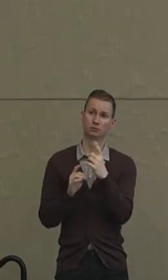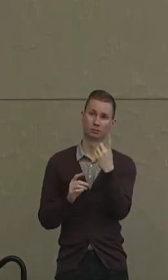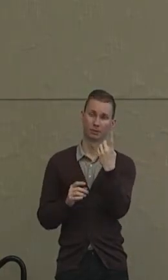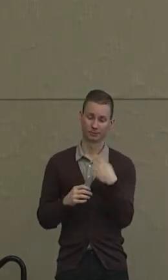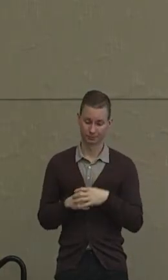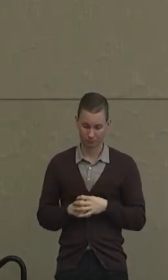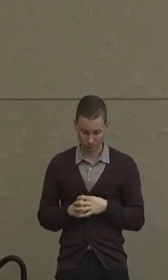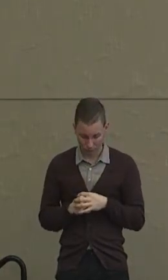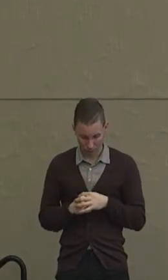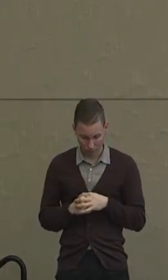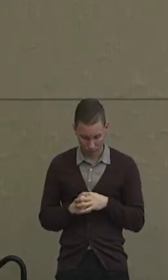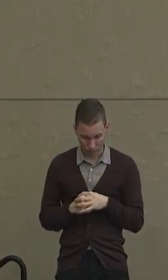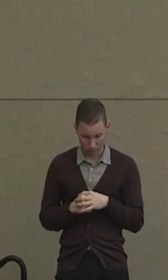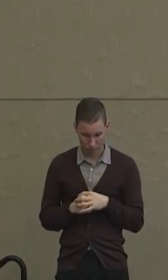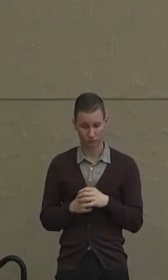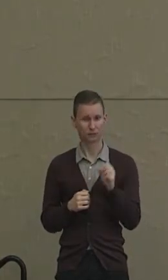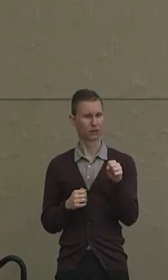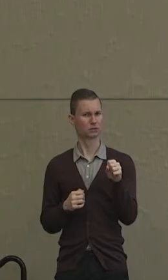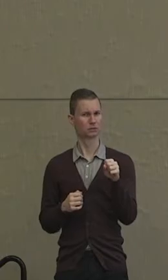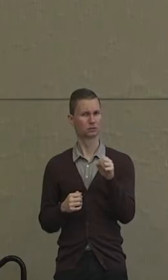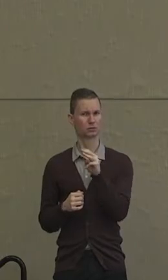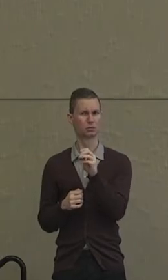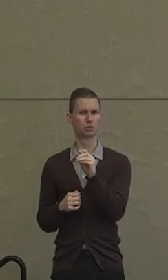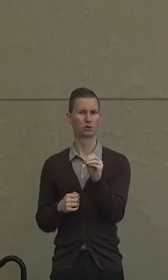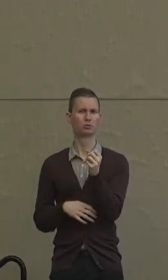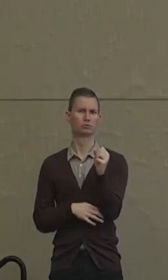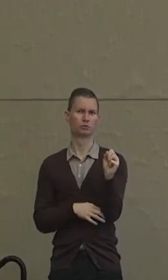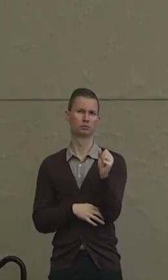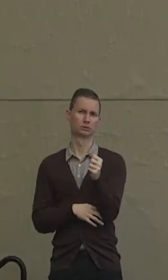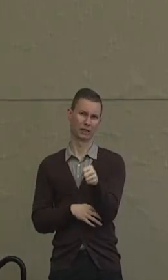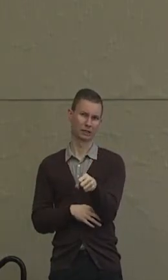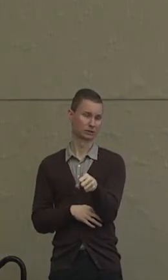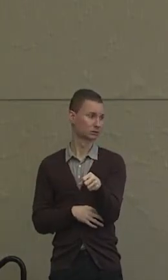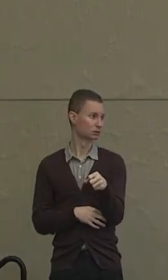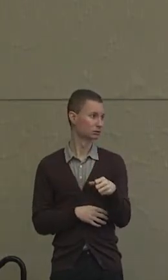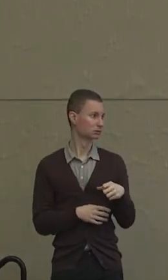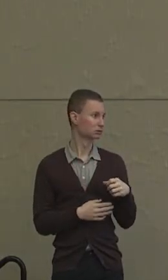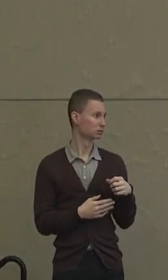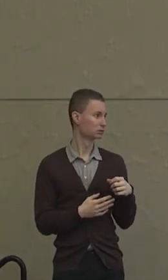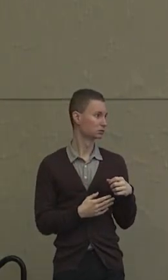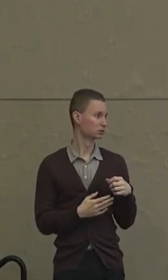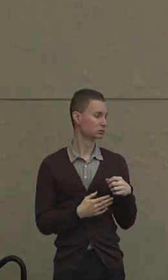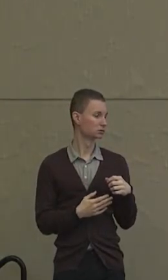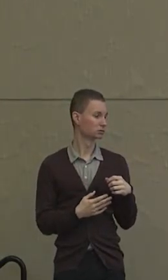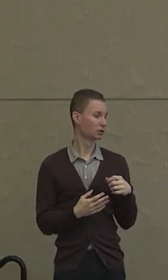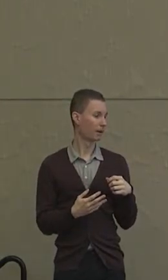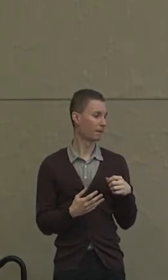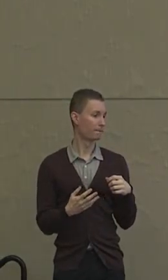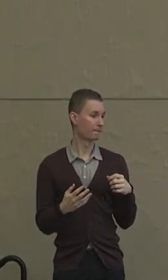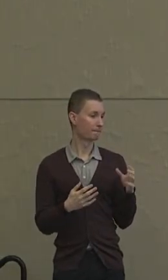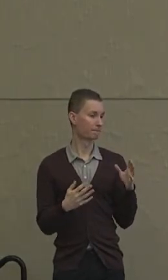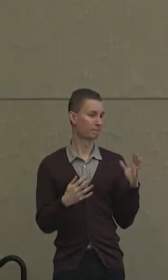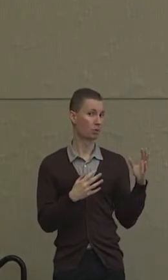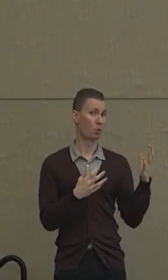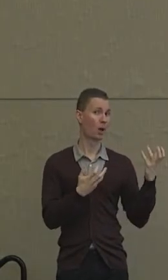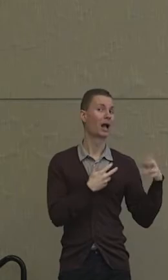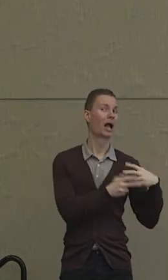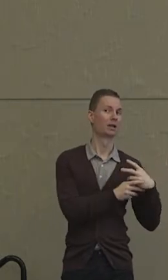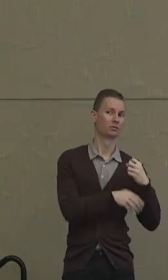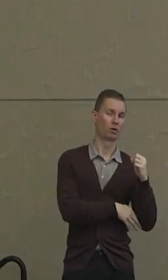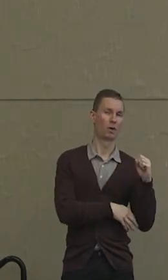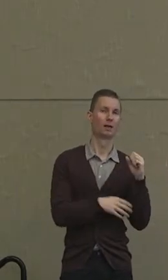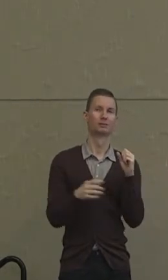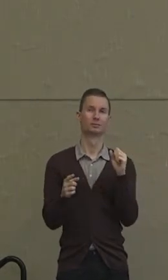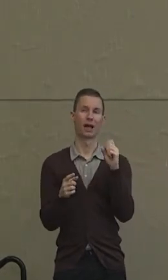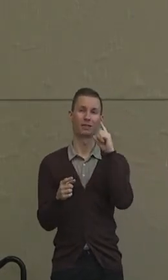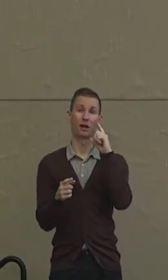do think it is a movement. So I do. Well, think, in that, yes. Yeah. I was like, can I, you I, say I, what kind? What? It, what I mean, why I what think kind movement of movement? Do I do think